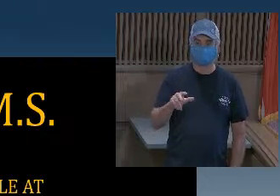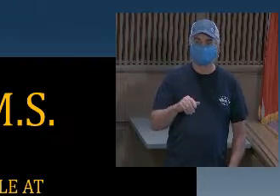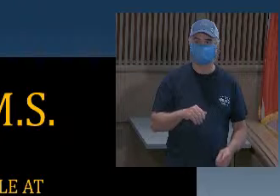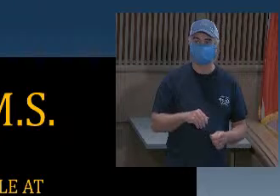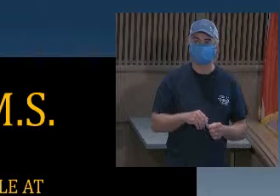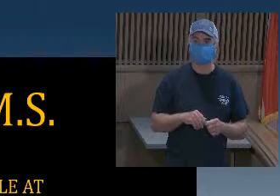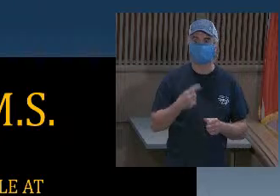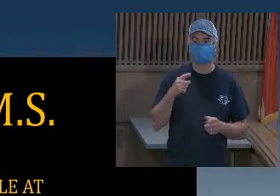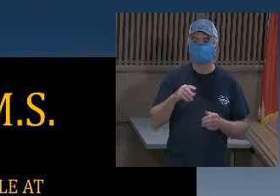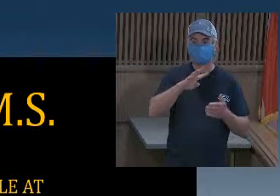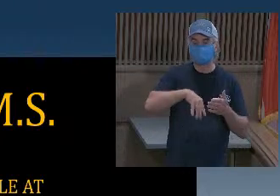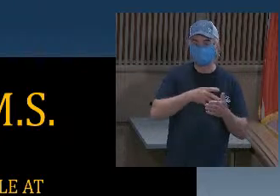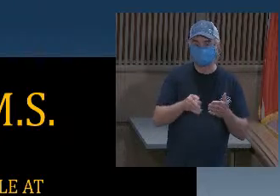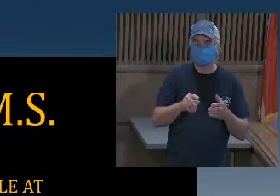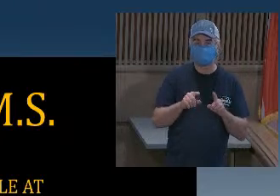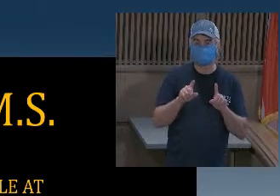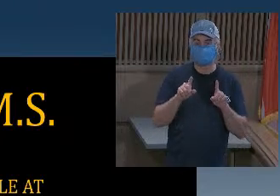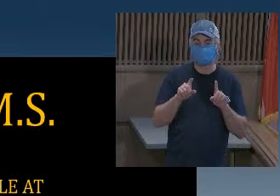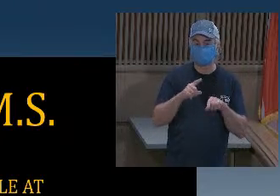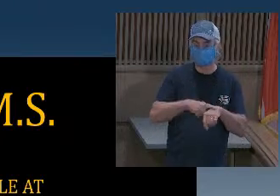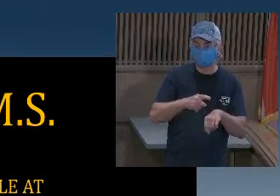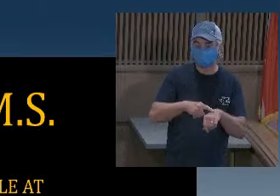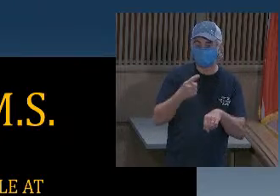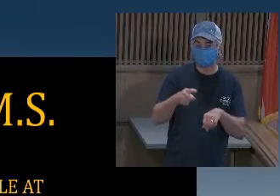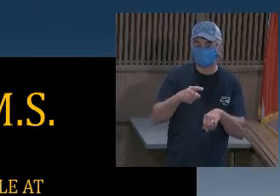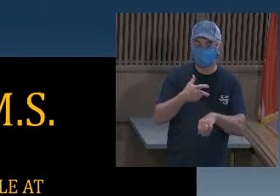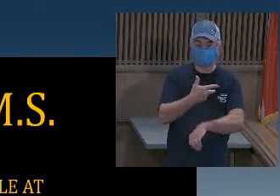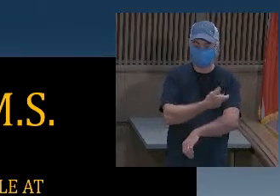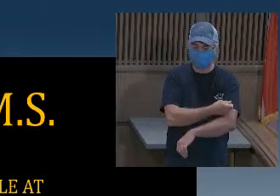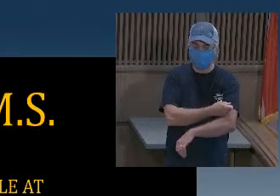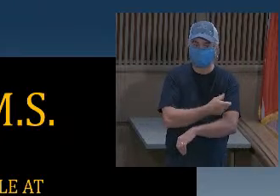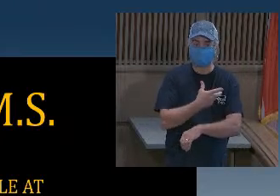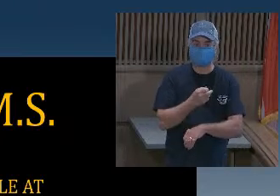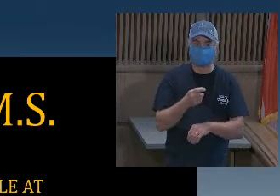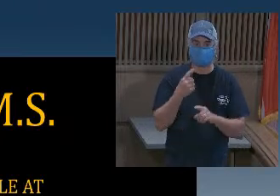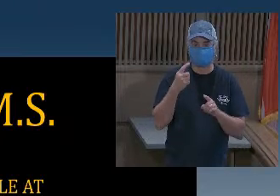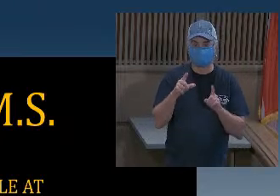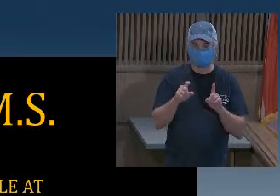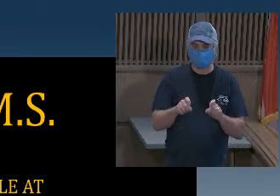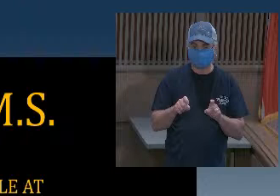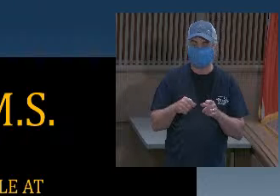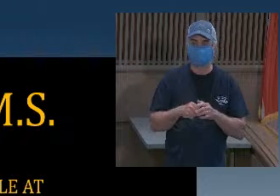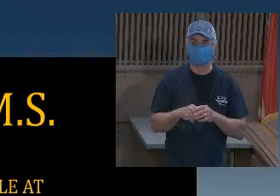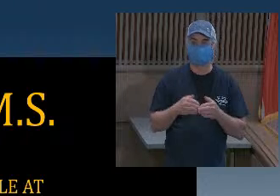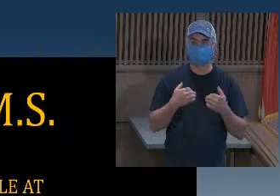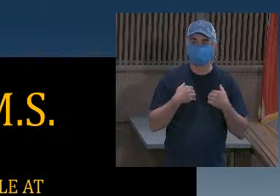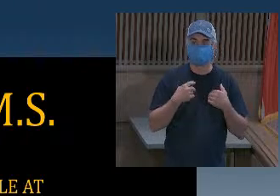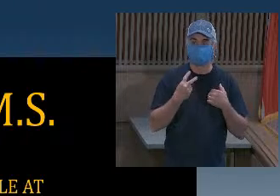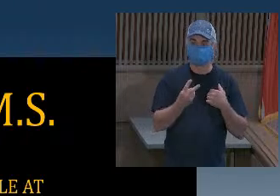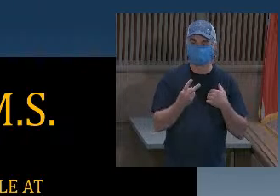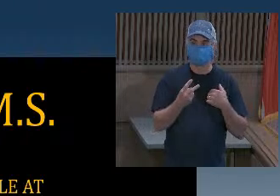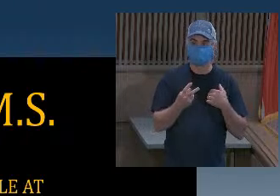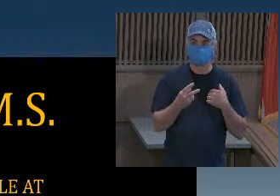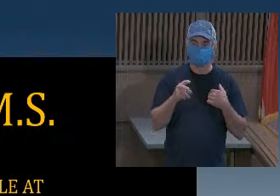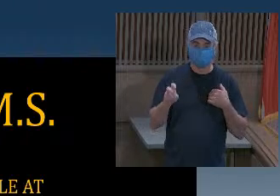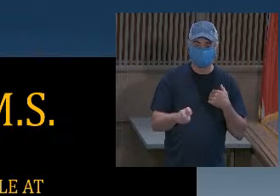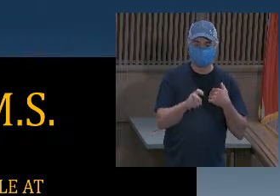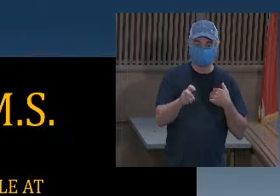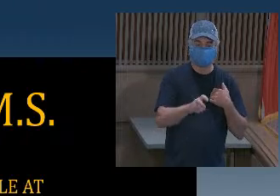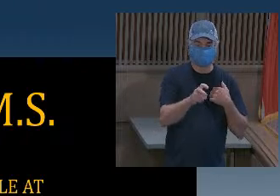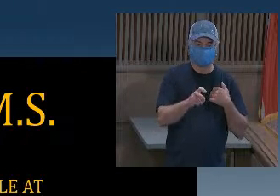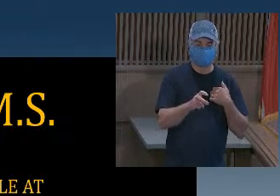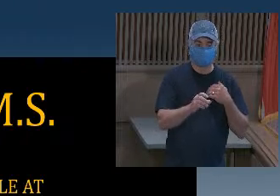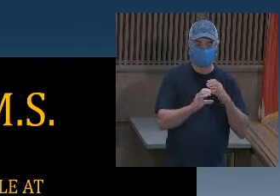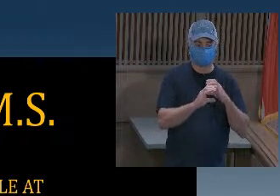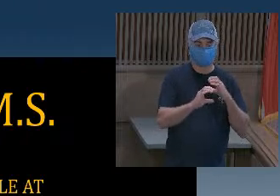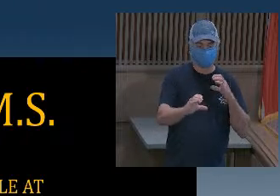229-312-6963. You can schedule a time to get a vaccination. And Phoebe also has 2 mobile medical units that are traveling around